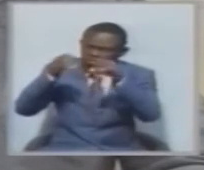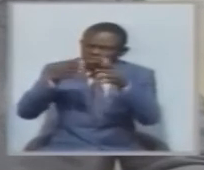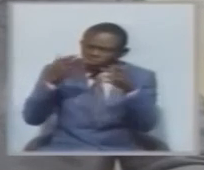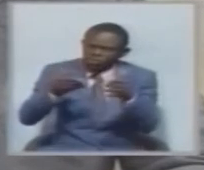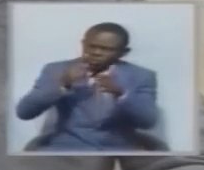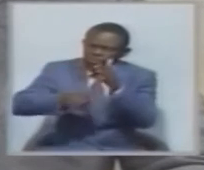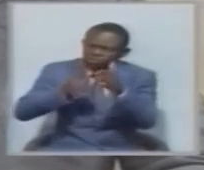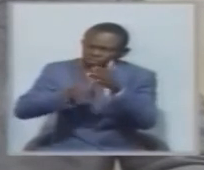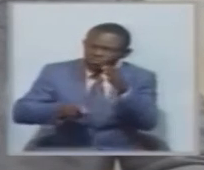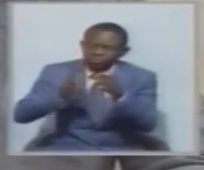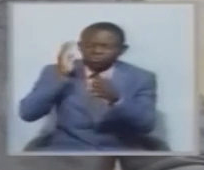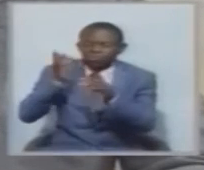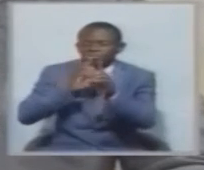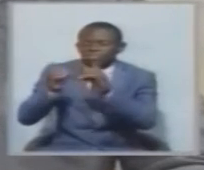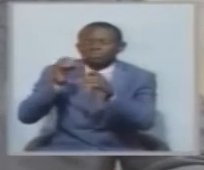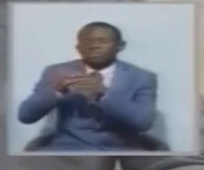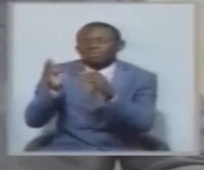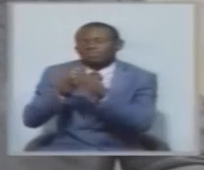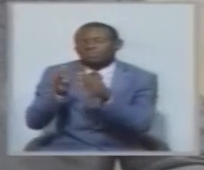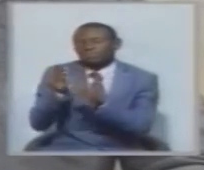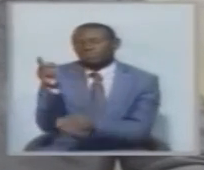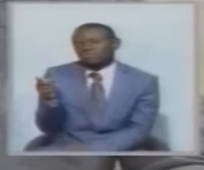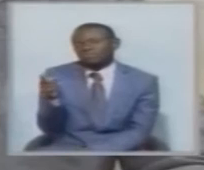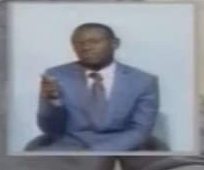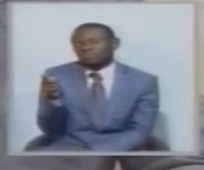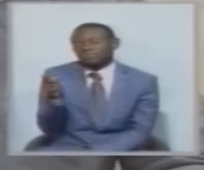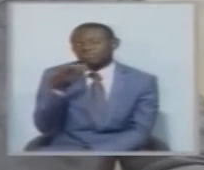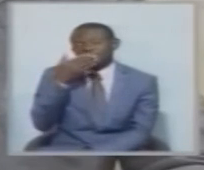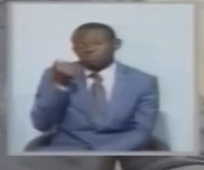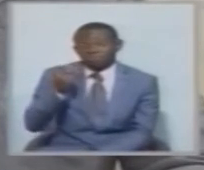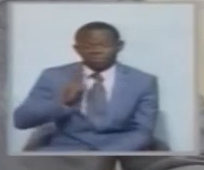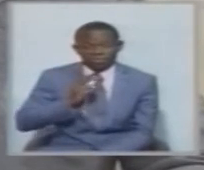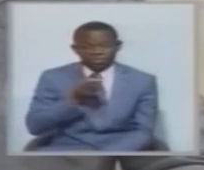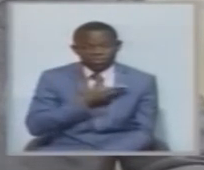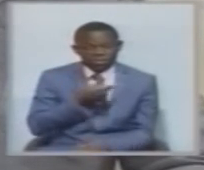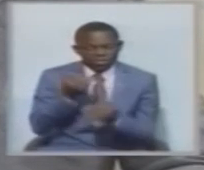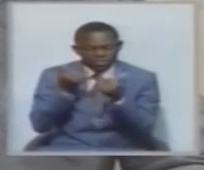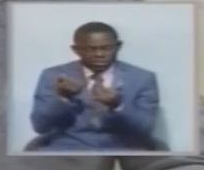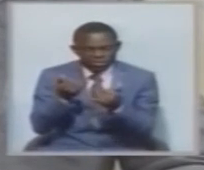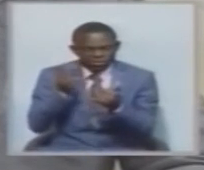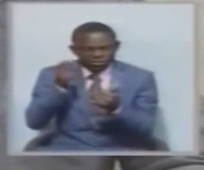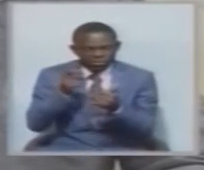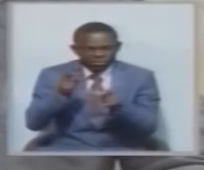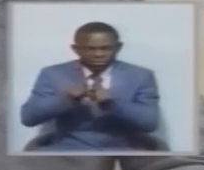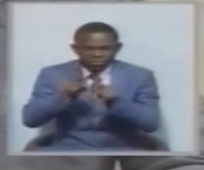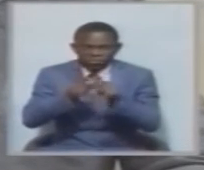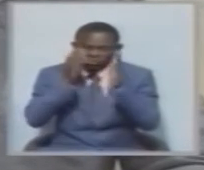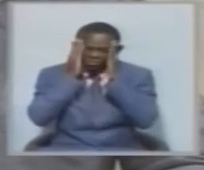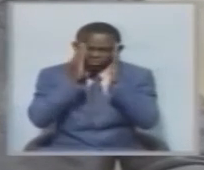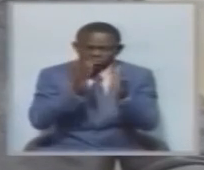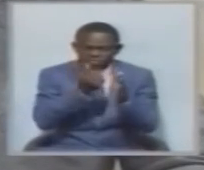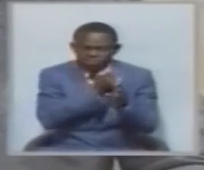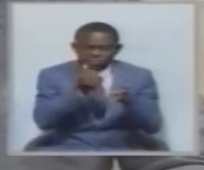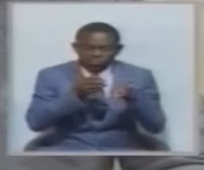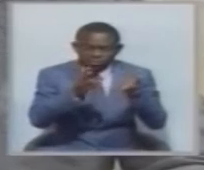get, this is something that we can put in practice and see if we could go into other sources of, generating